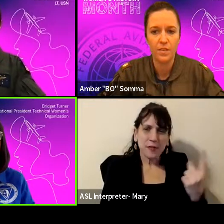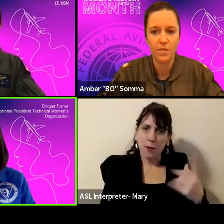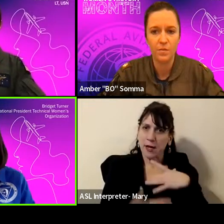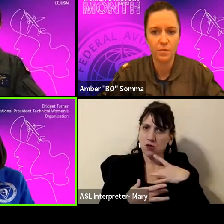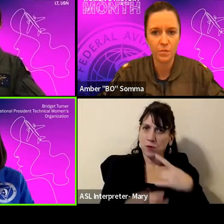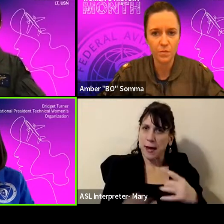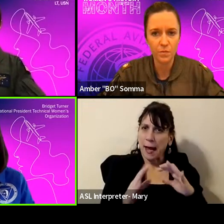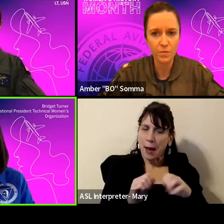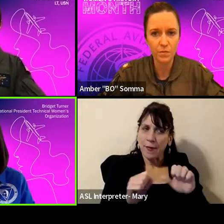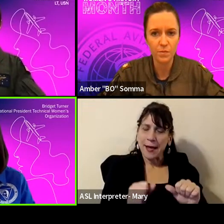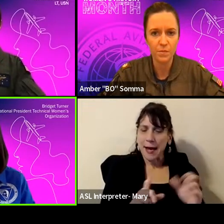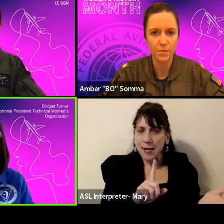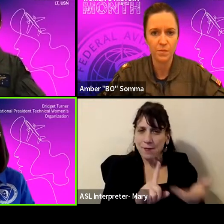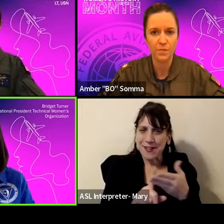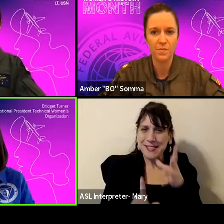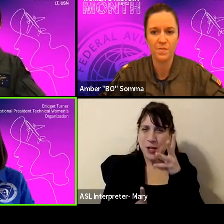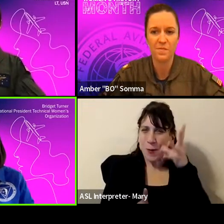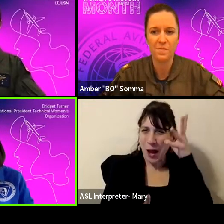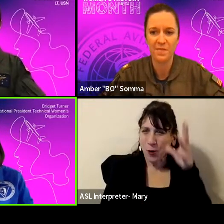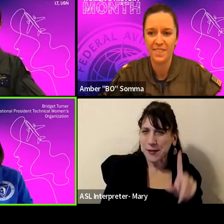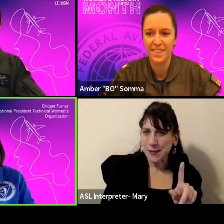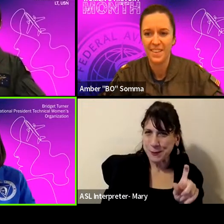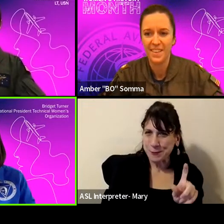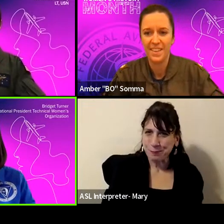in how they persuade the parents?